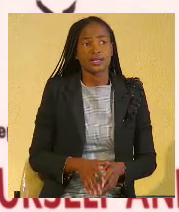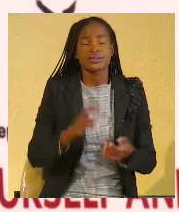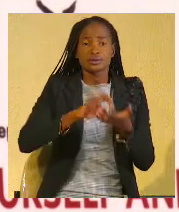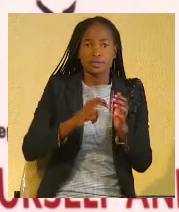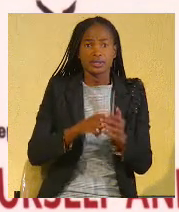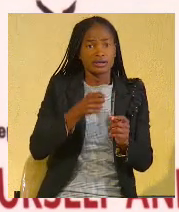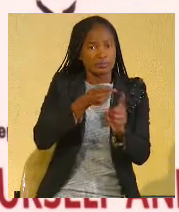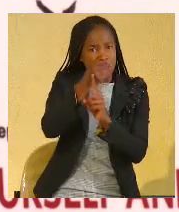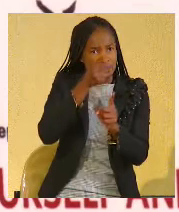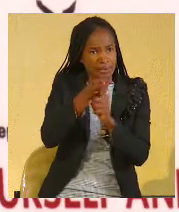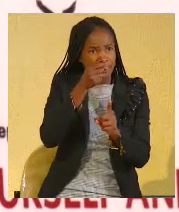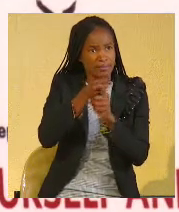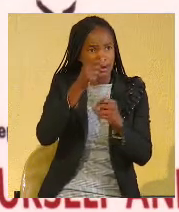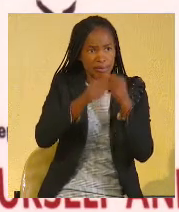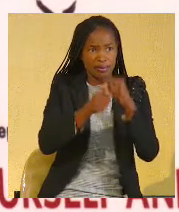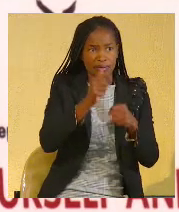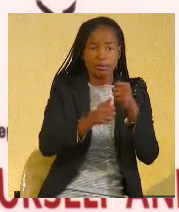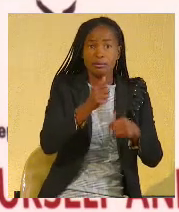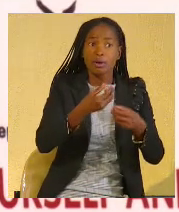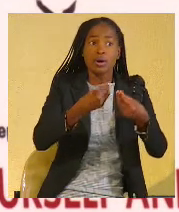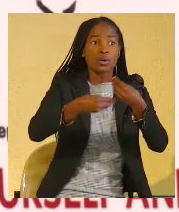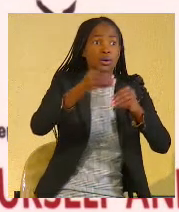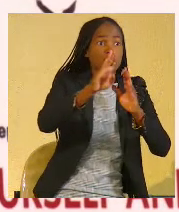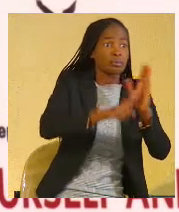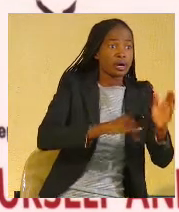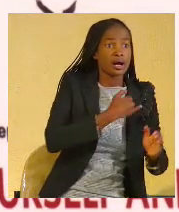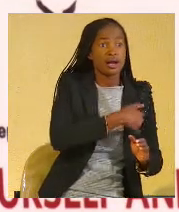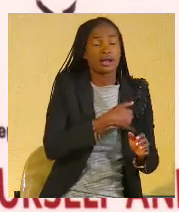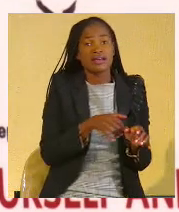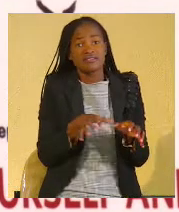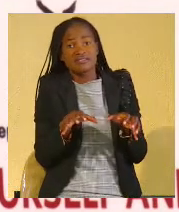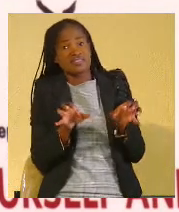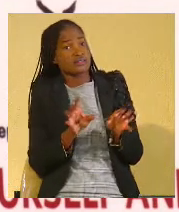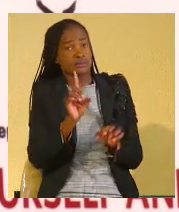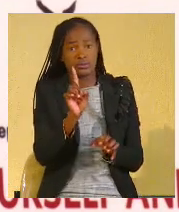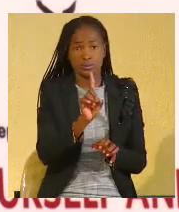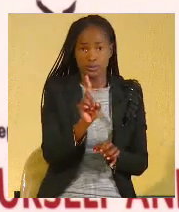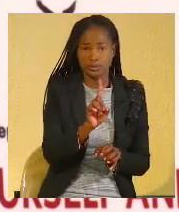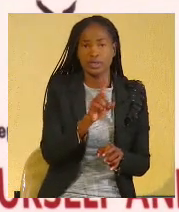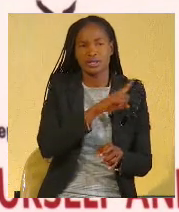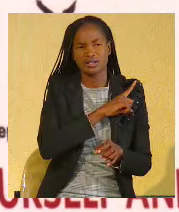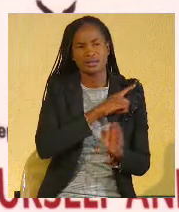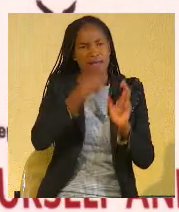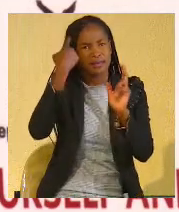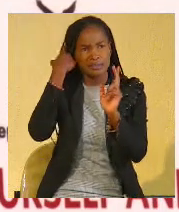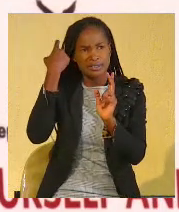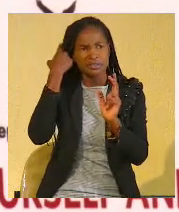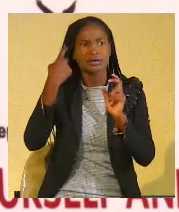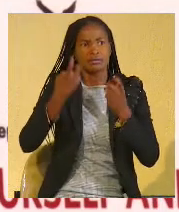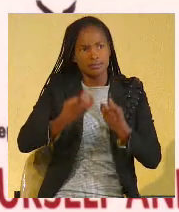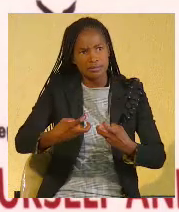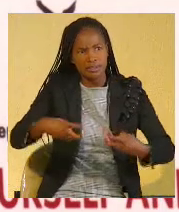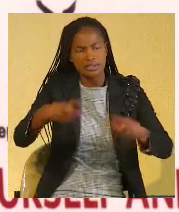effects and impact of COVID-19 does not cripple our way of life and especially our economy. And that is why cabinet ministers and many